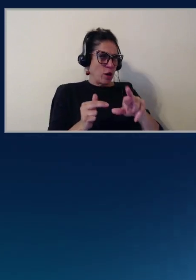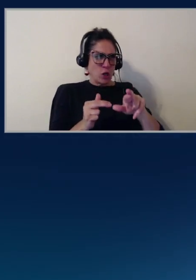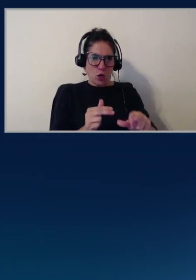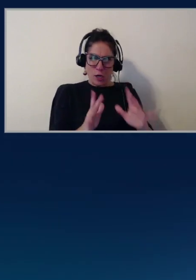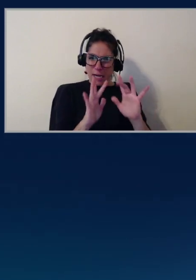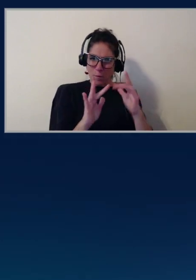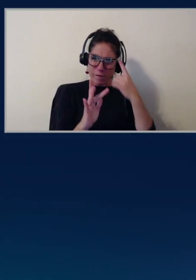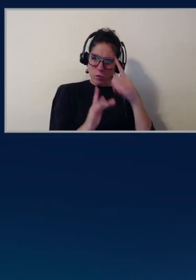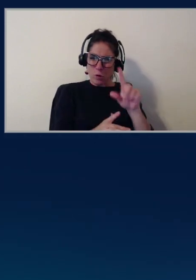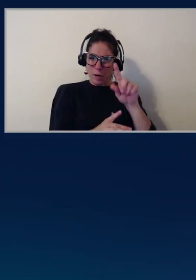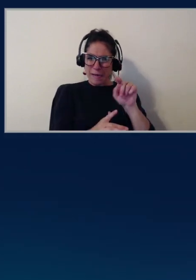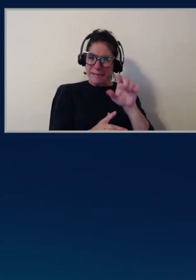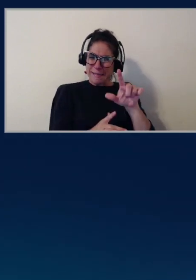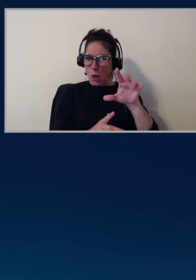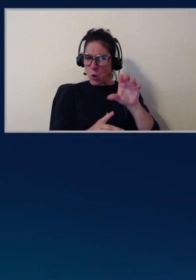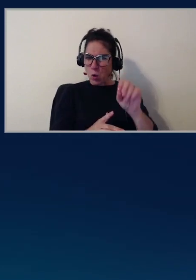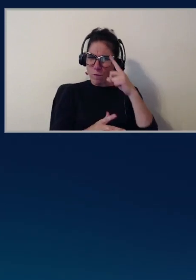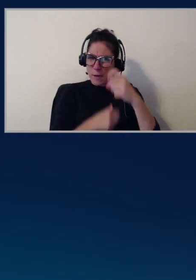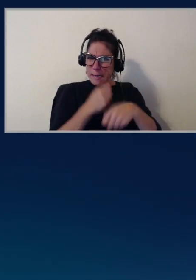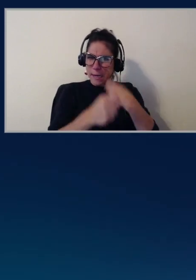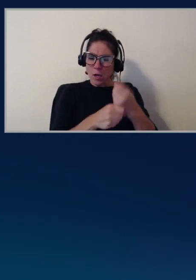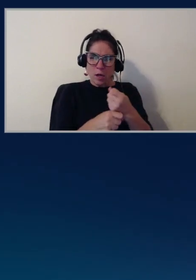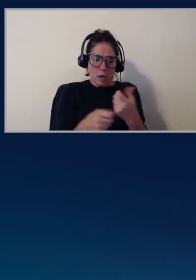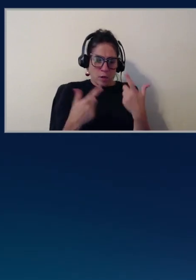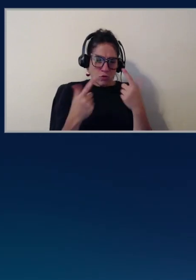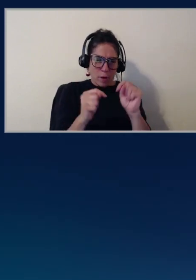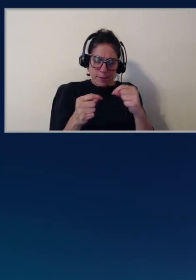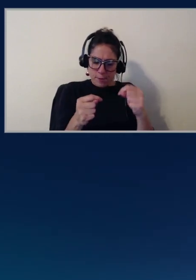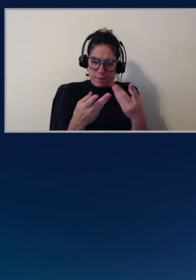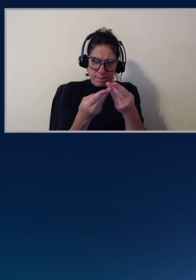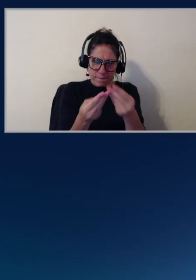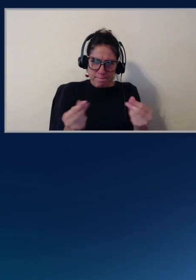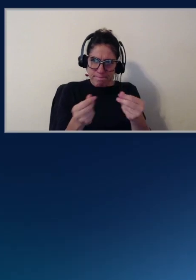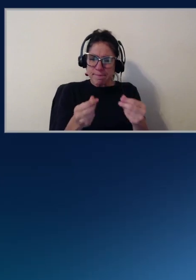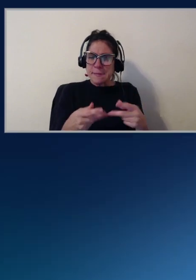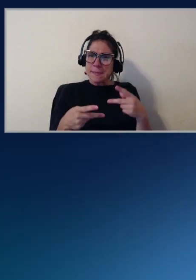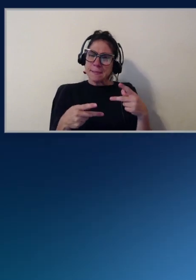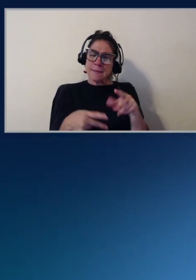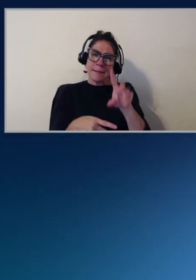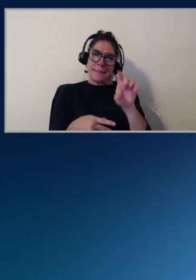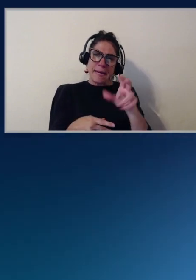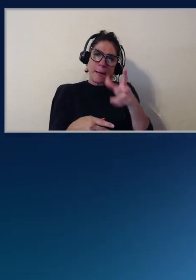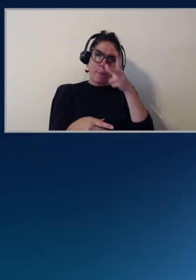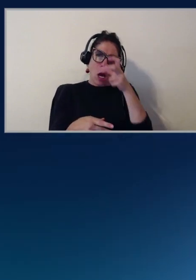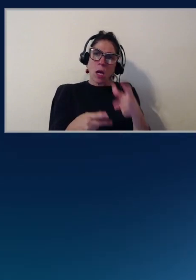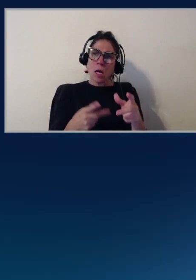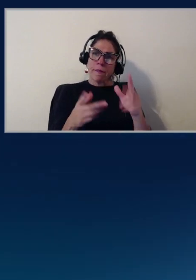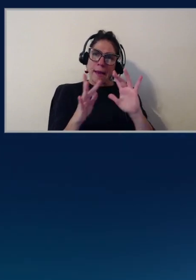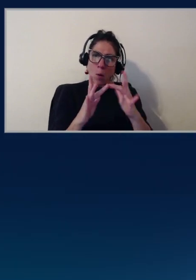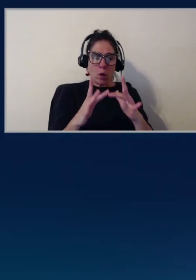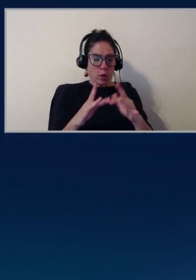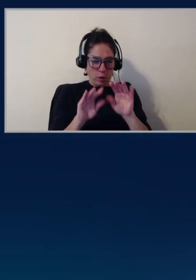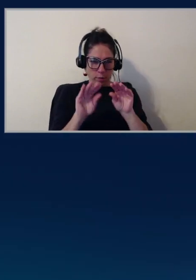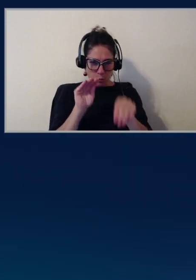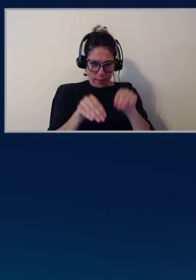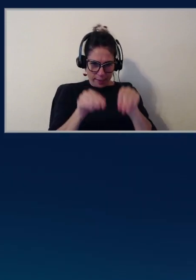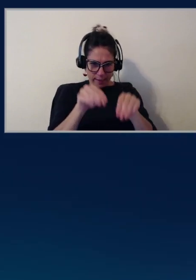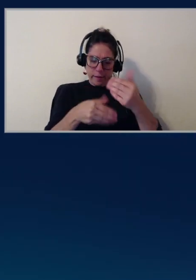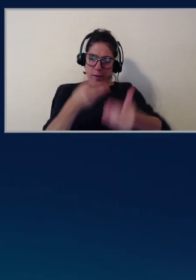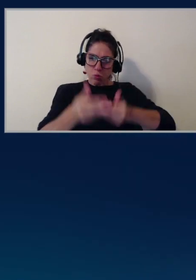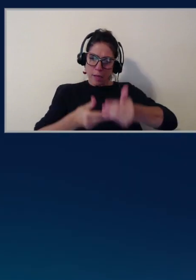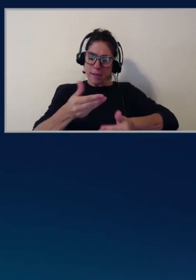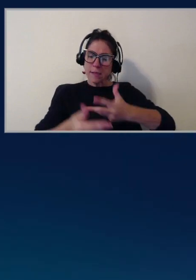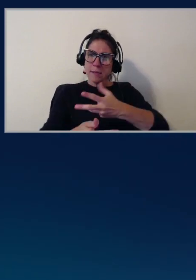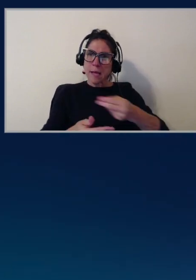telcos for years, when you're trying to debug a network thing, because you've taken that memory, those processes, you put them into the app, you go ask the question. So